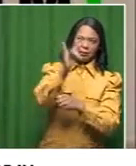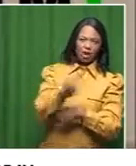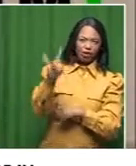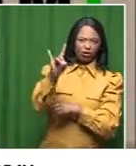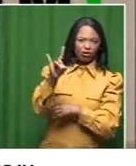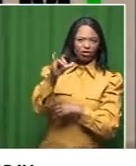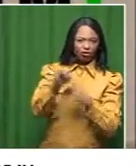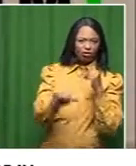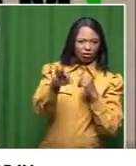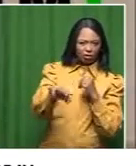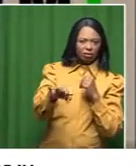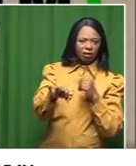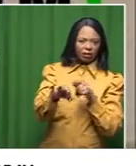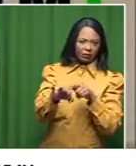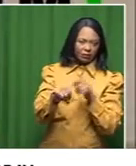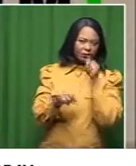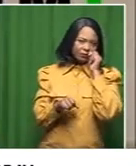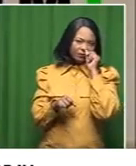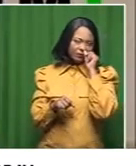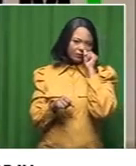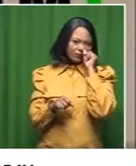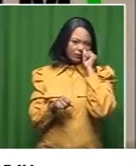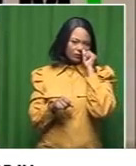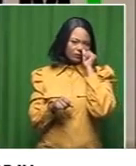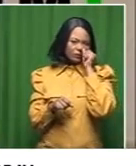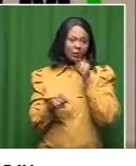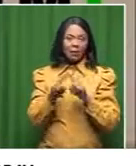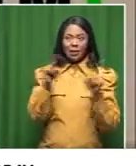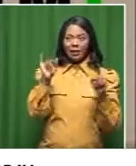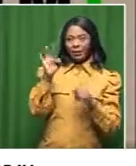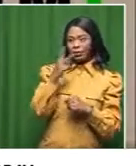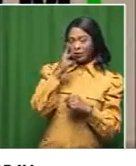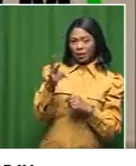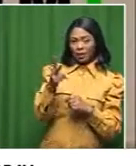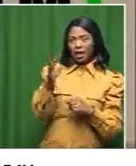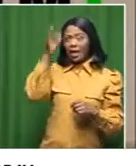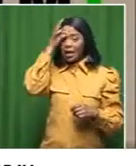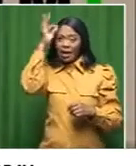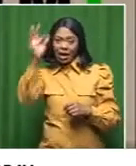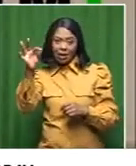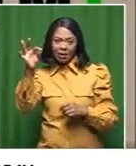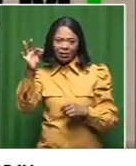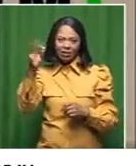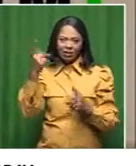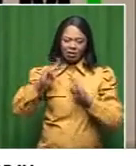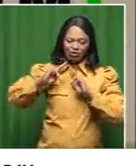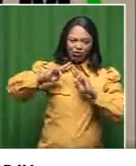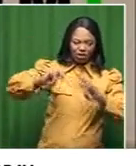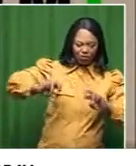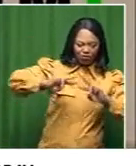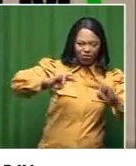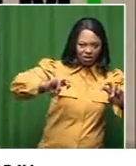I can't see that going away after that. And if you look at the government studies they have done